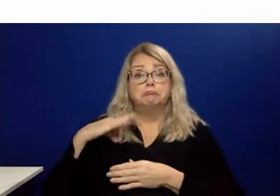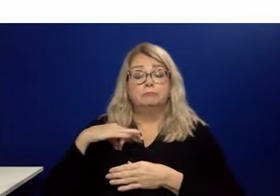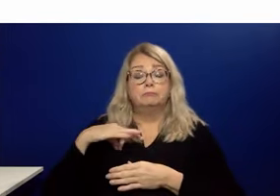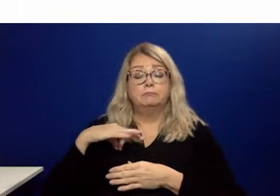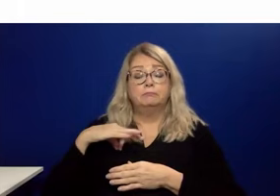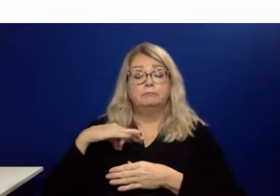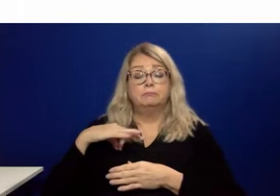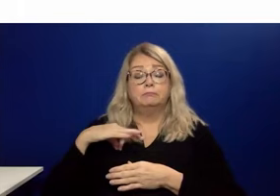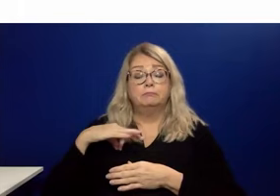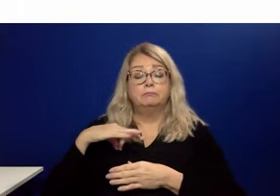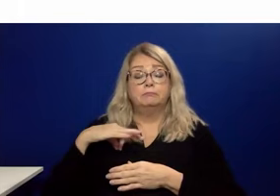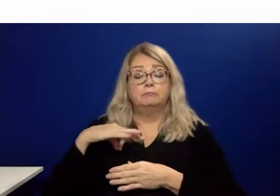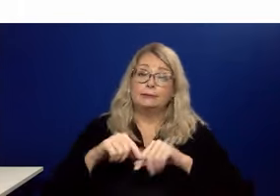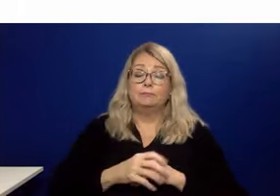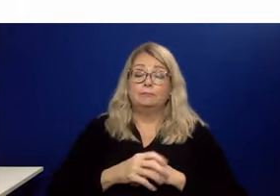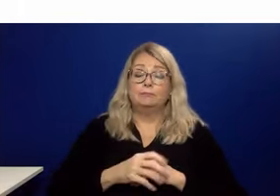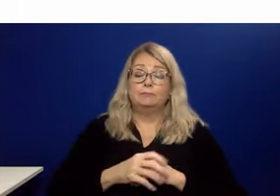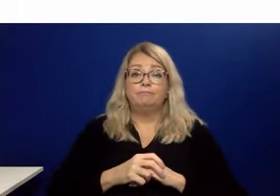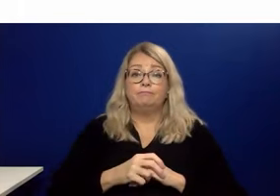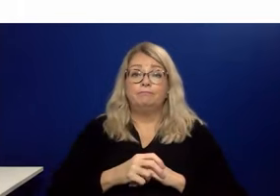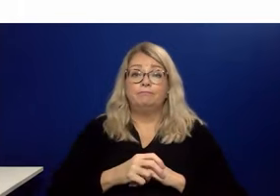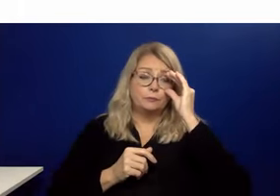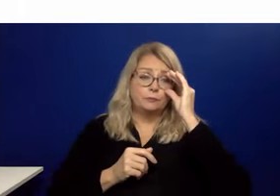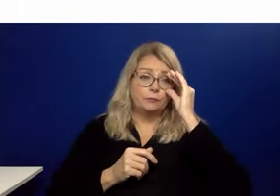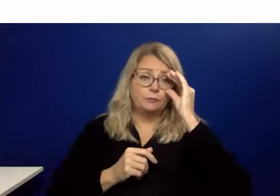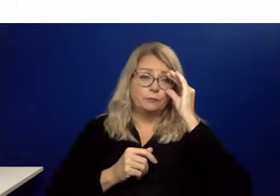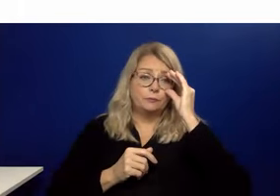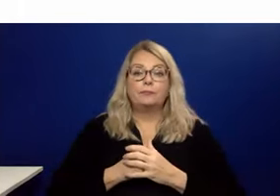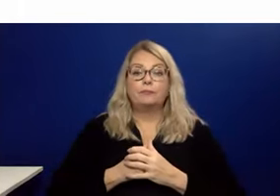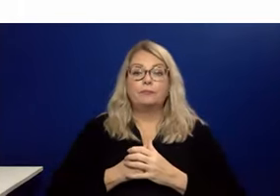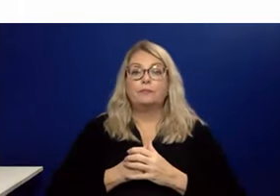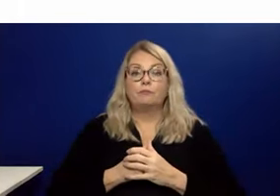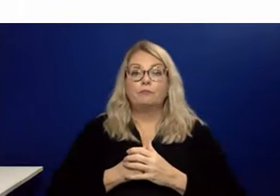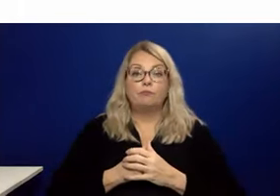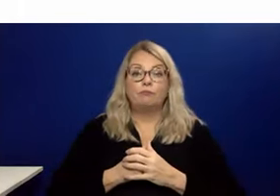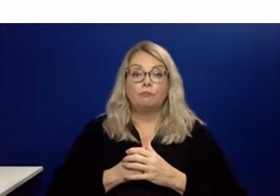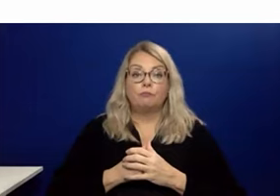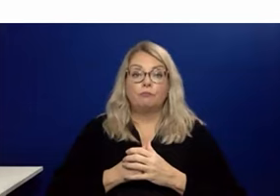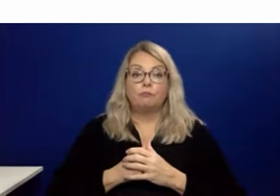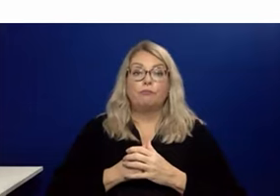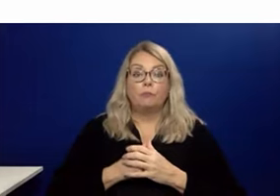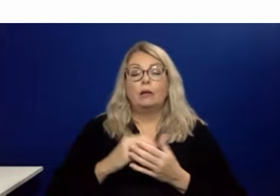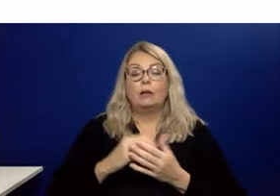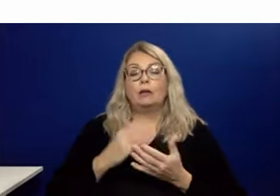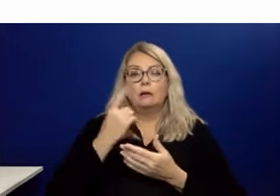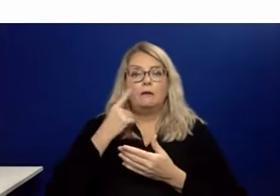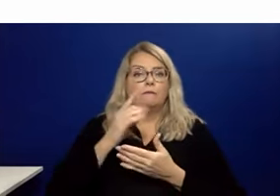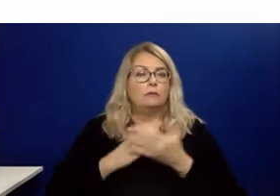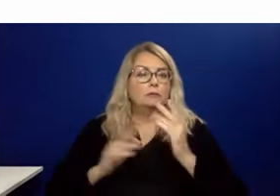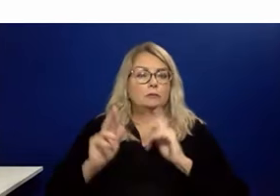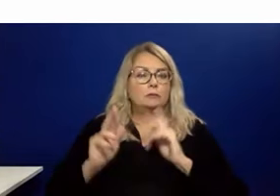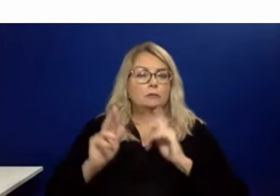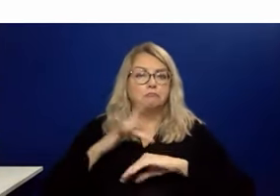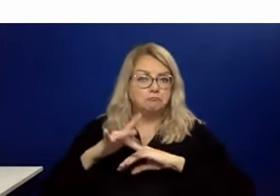depends. So it's there though, it's available. I know Fresno Community Hospital will oftentimes do